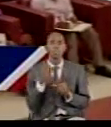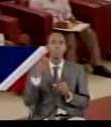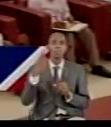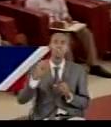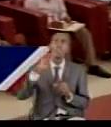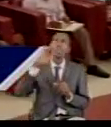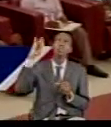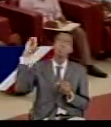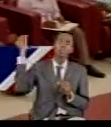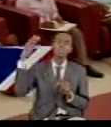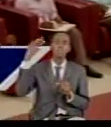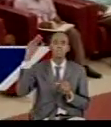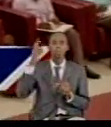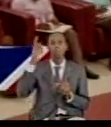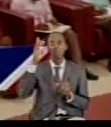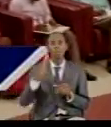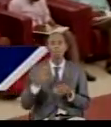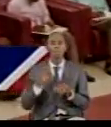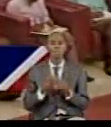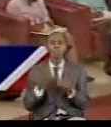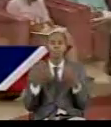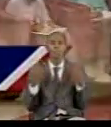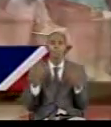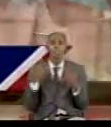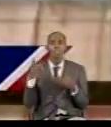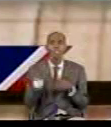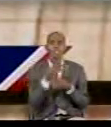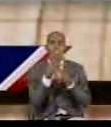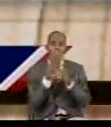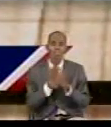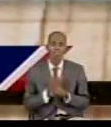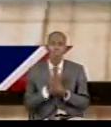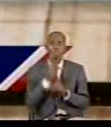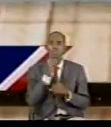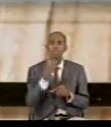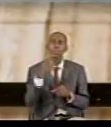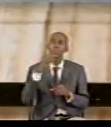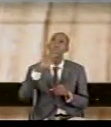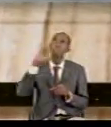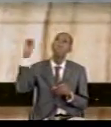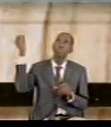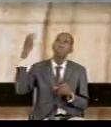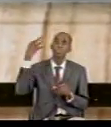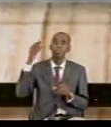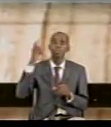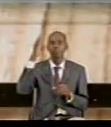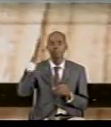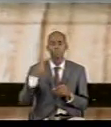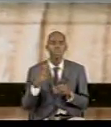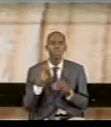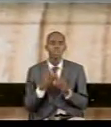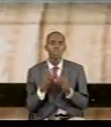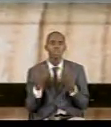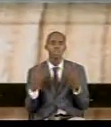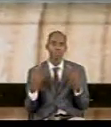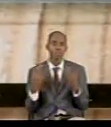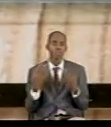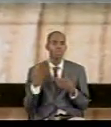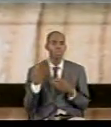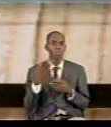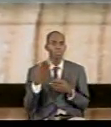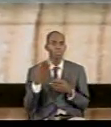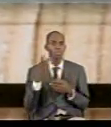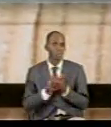God in vain. Ye receive not the grace of God in vain. That should be a